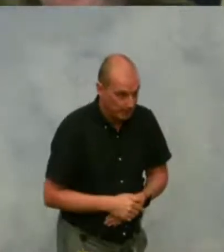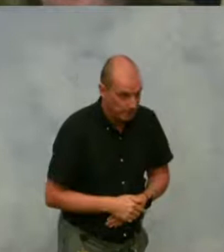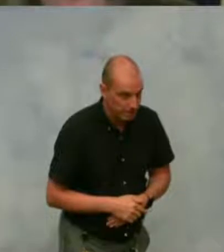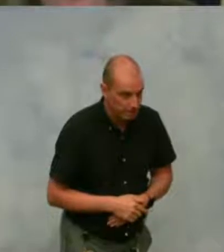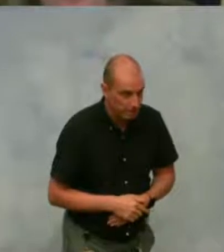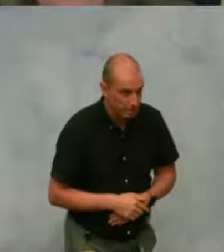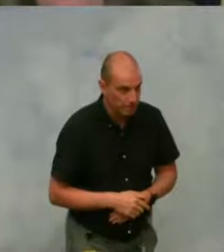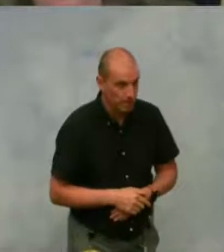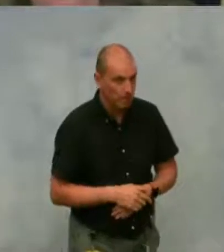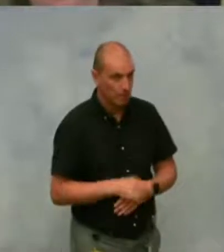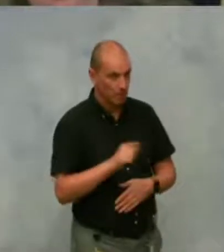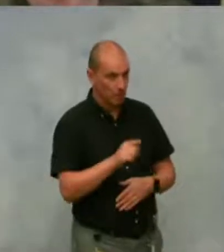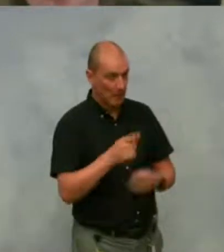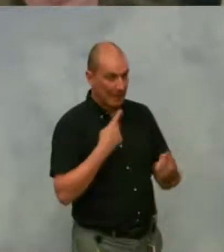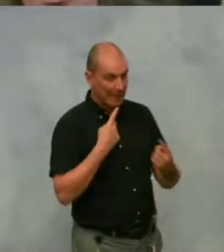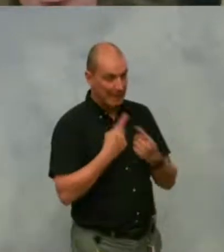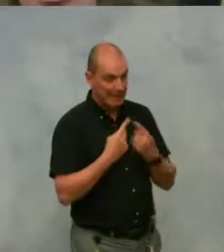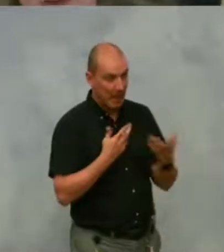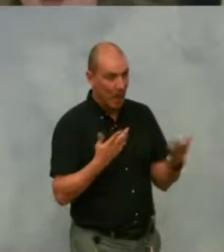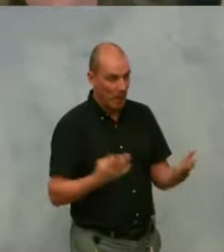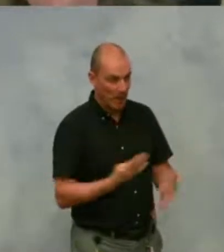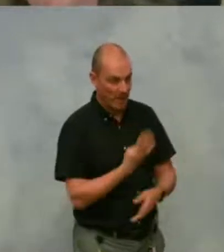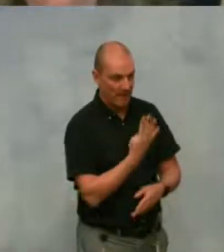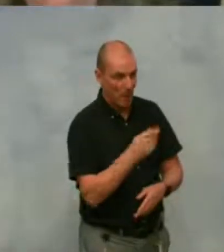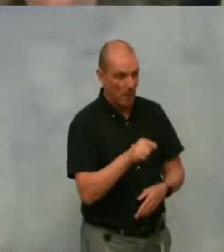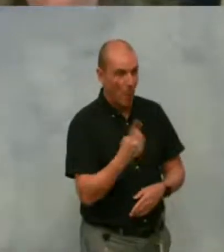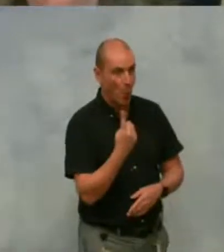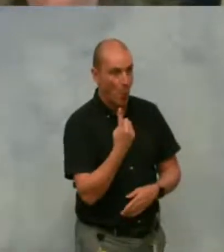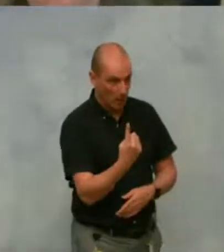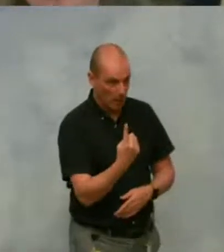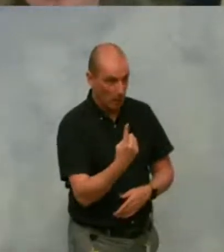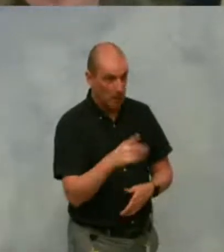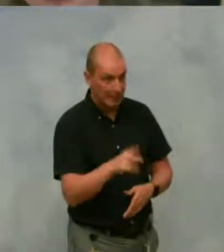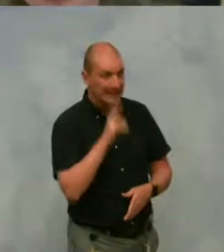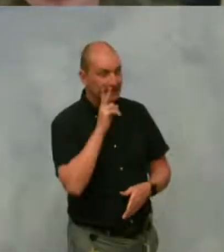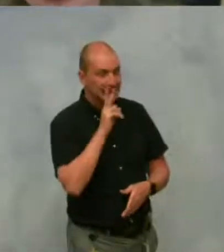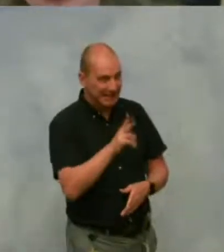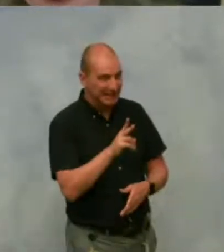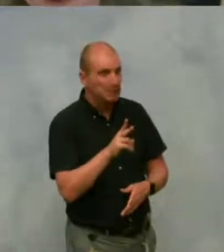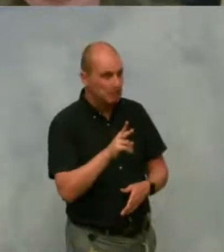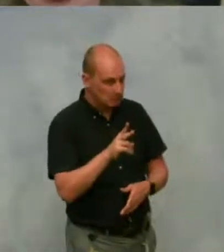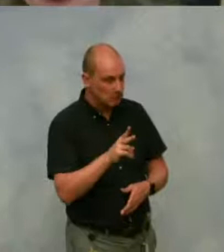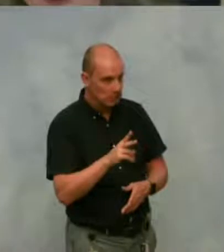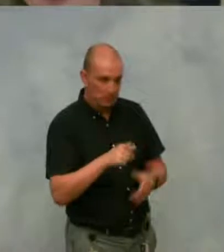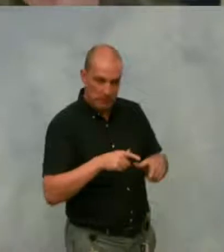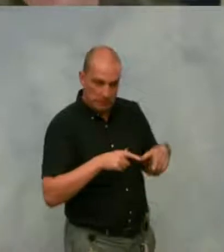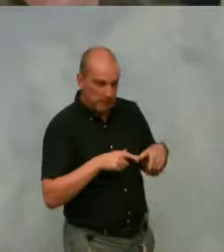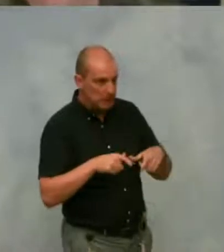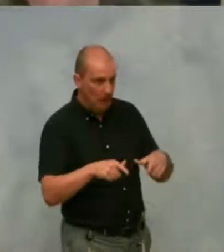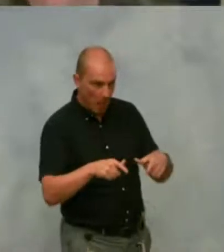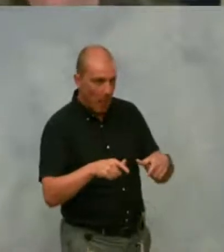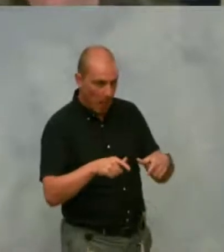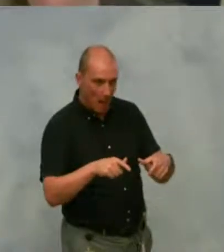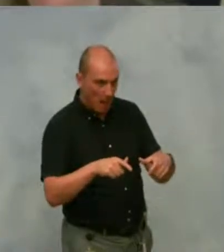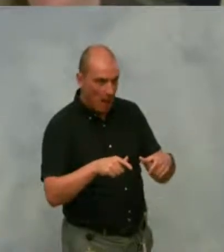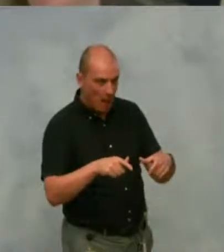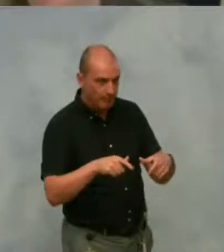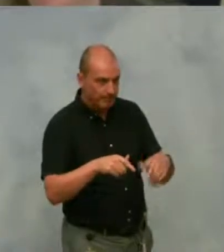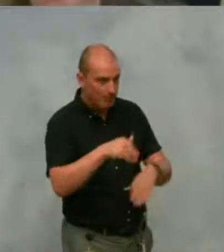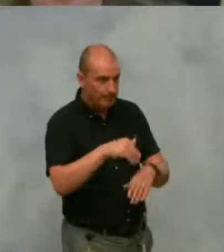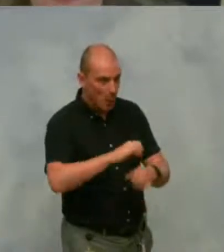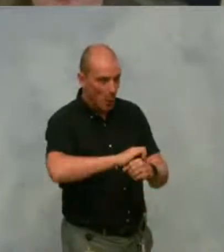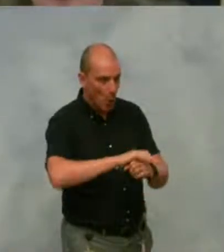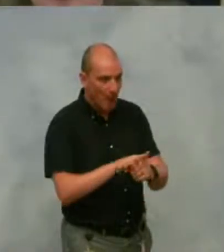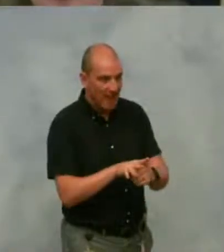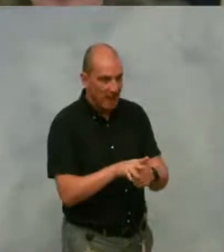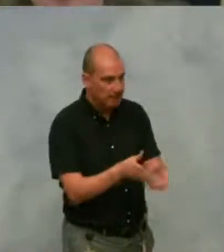in the detail at 4.1 that we're still experiencing in this particular period a fair bit of COVID disruption across